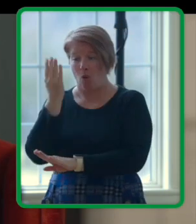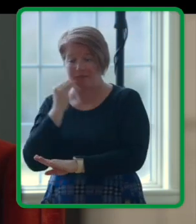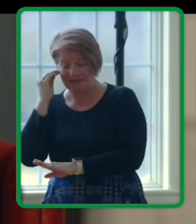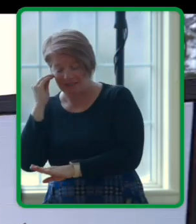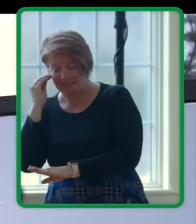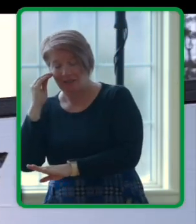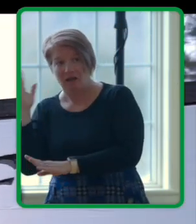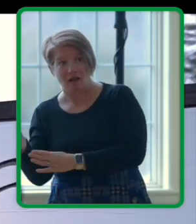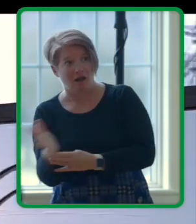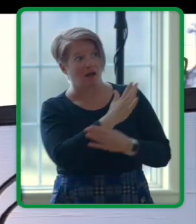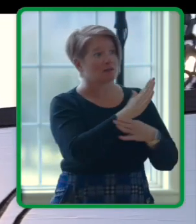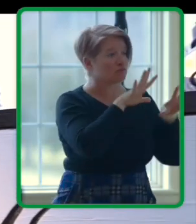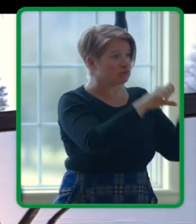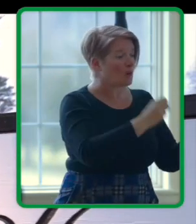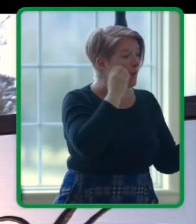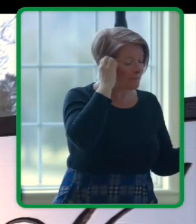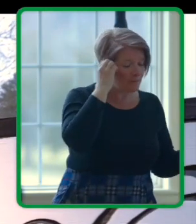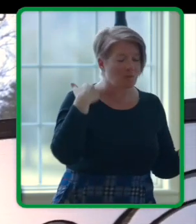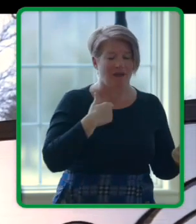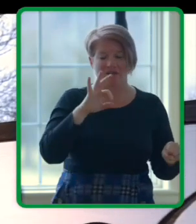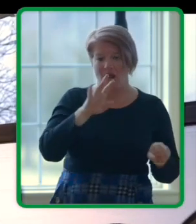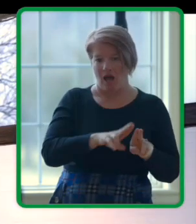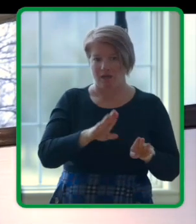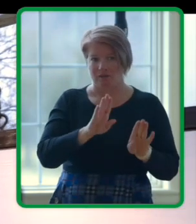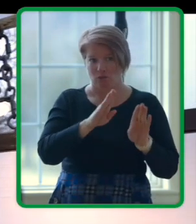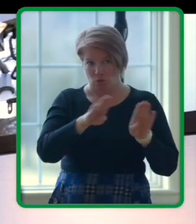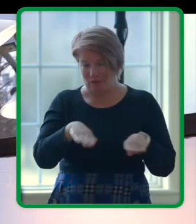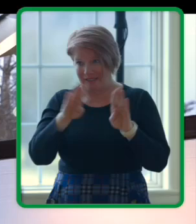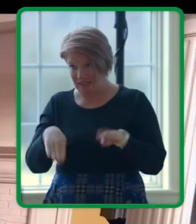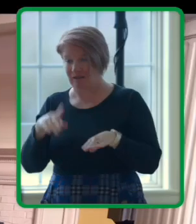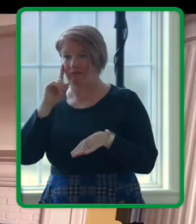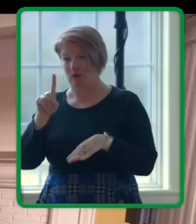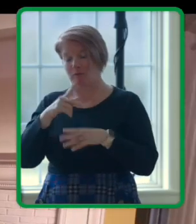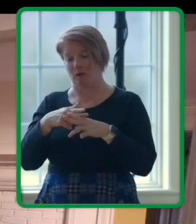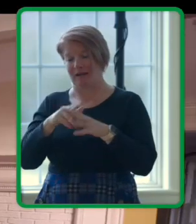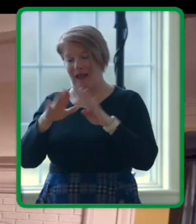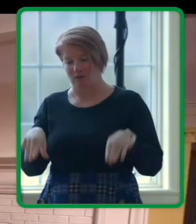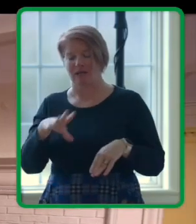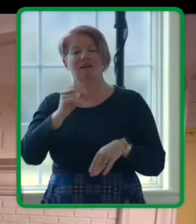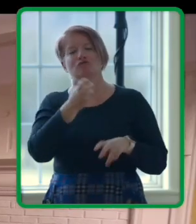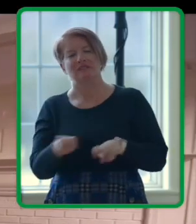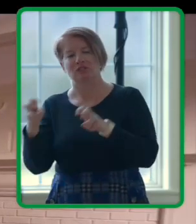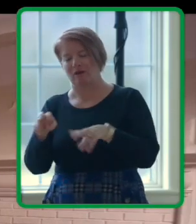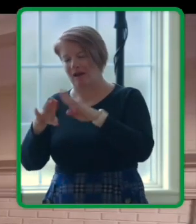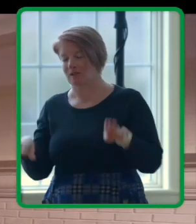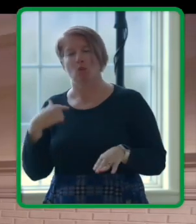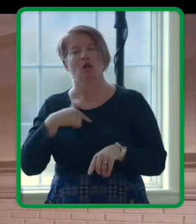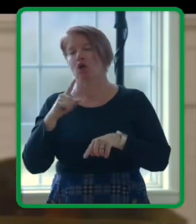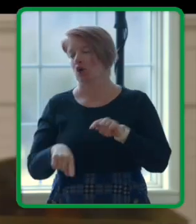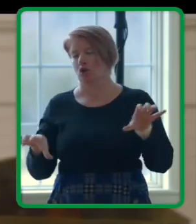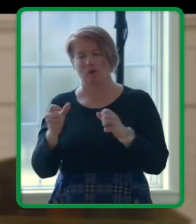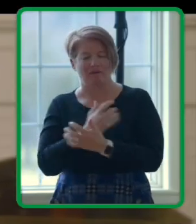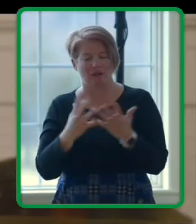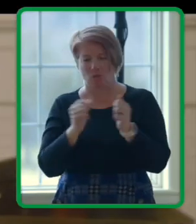90 units of permanent housing. We have transitional housing for those folks coming out of homelessness. We literally could not do everything we do without the